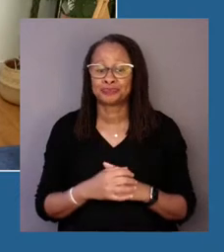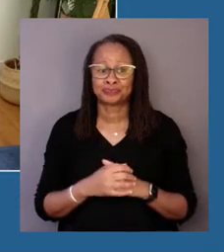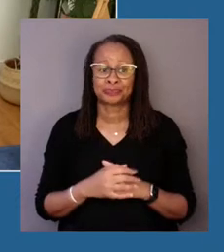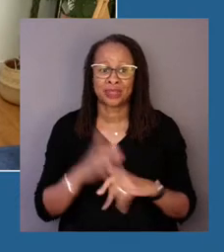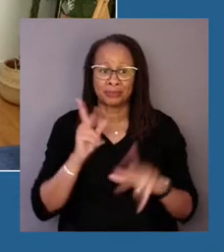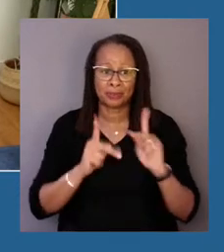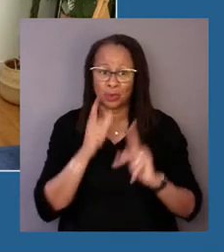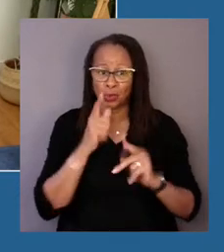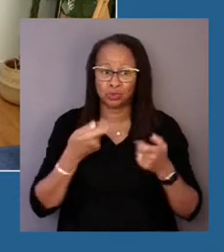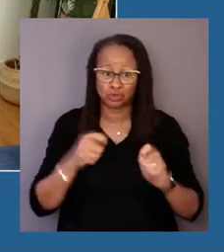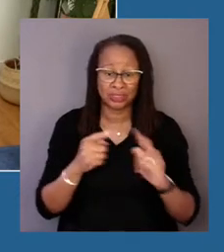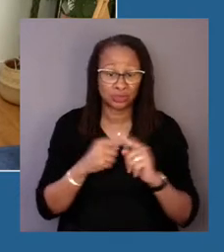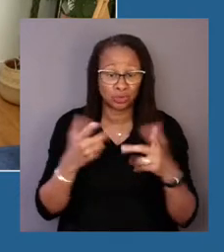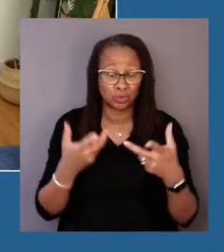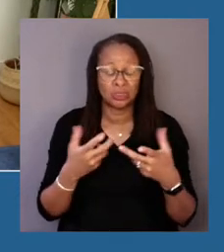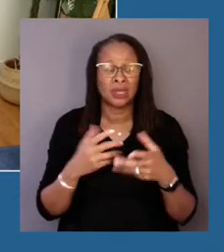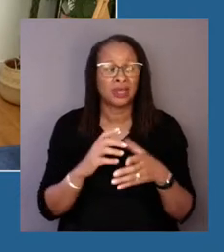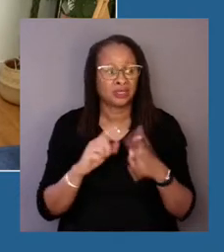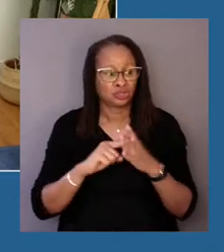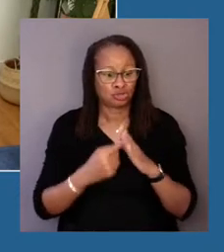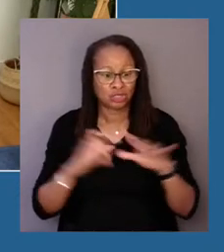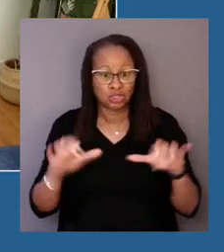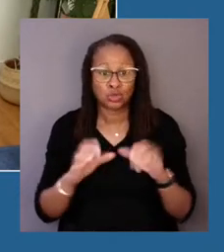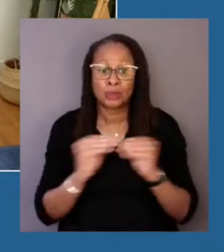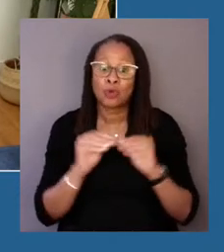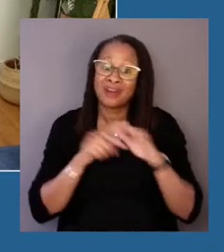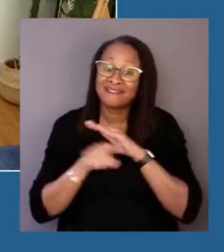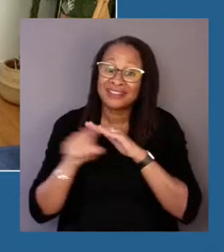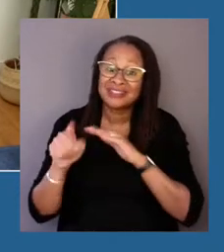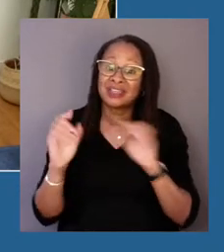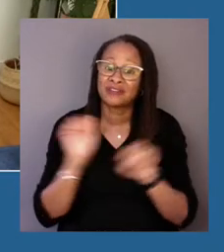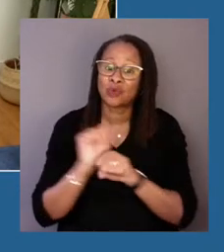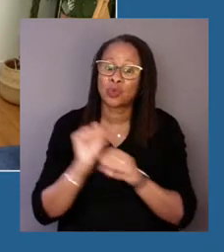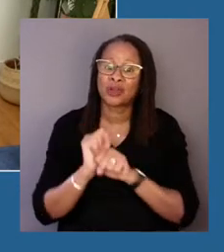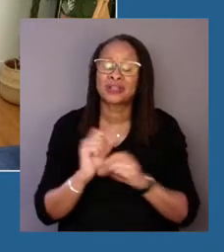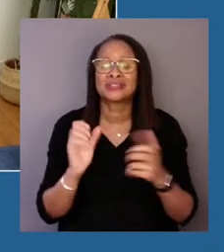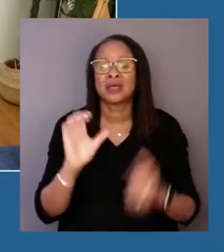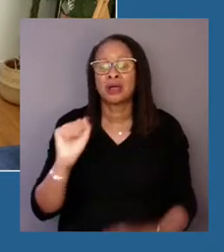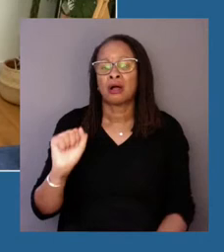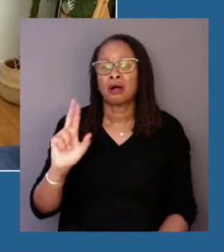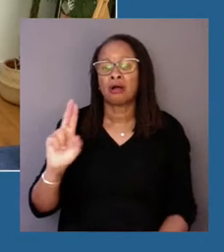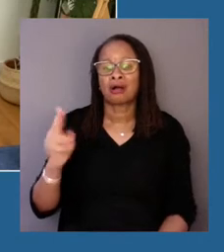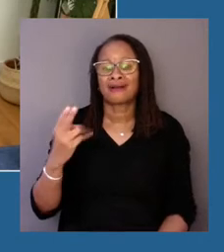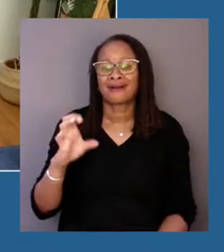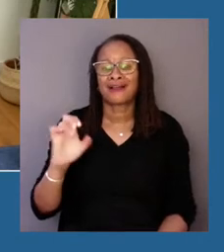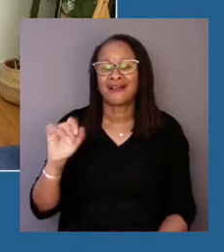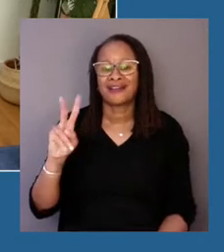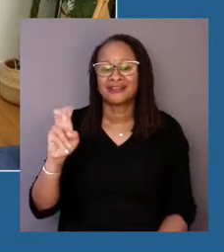are trying to get into doing more investigative work is archives. Most corporations